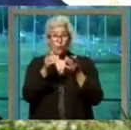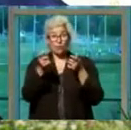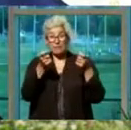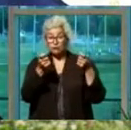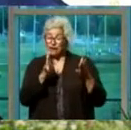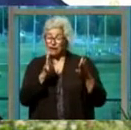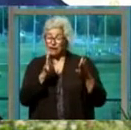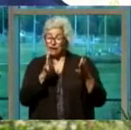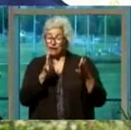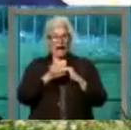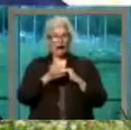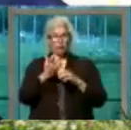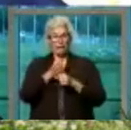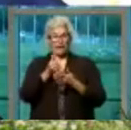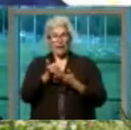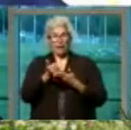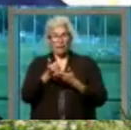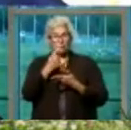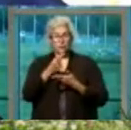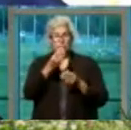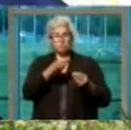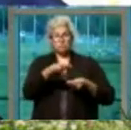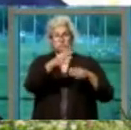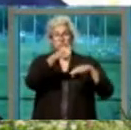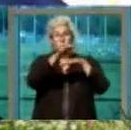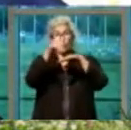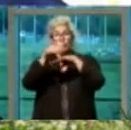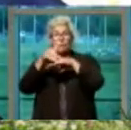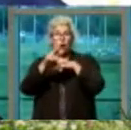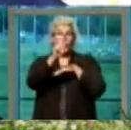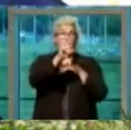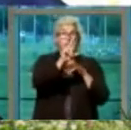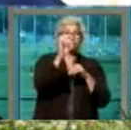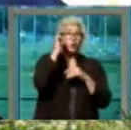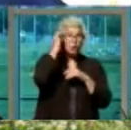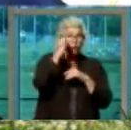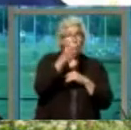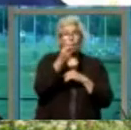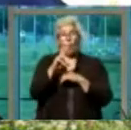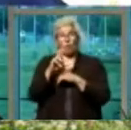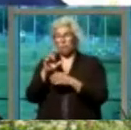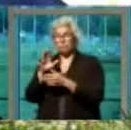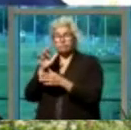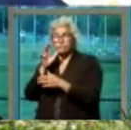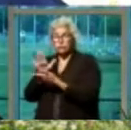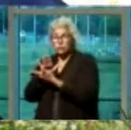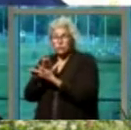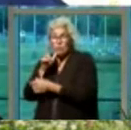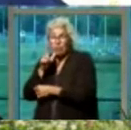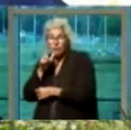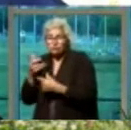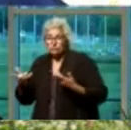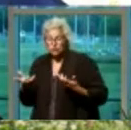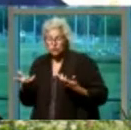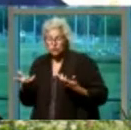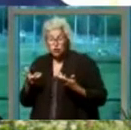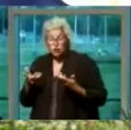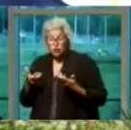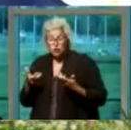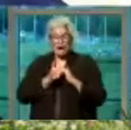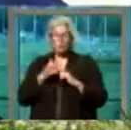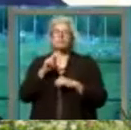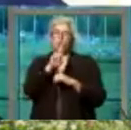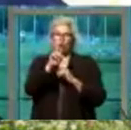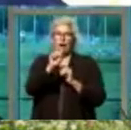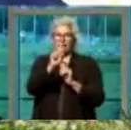moving product overseas or moving product down a lunch line seek that help? That's right, the Department of Agriculture and